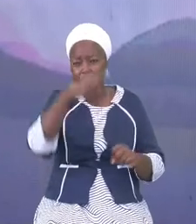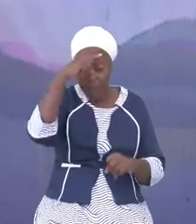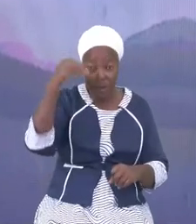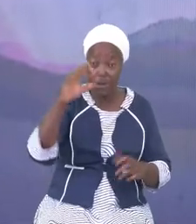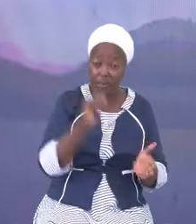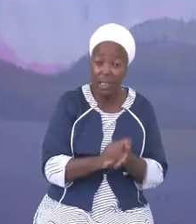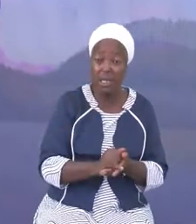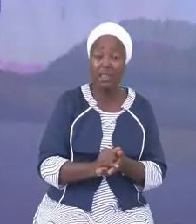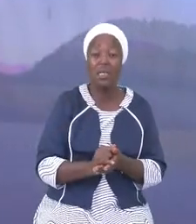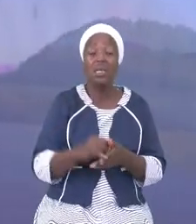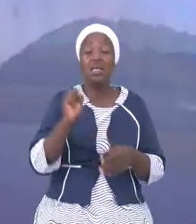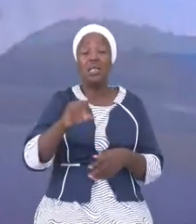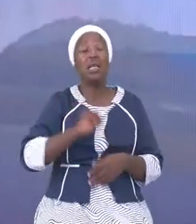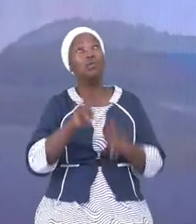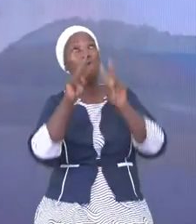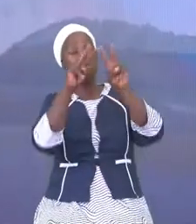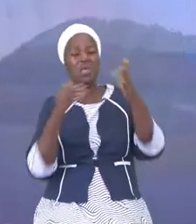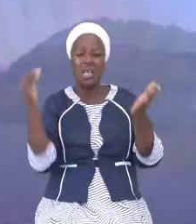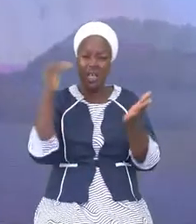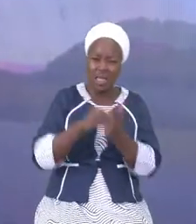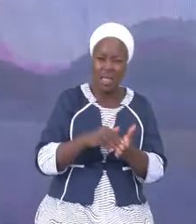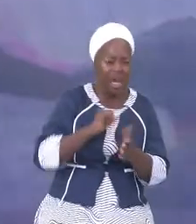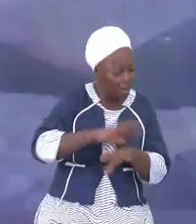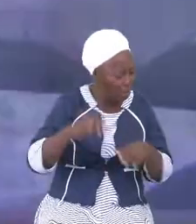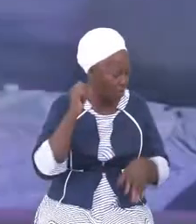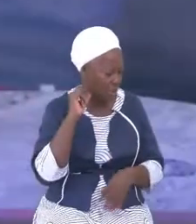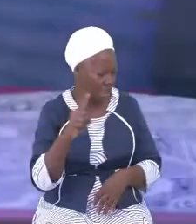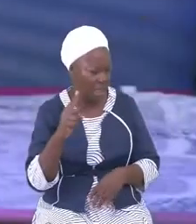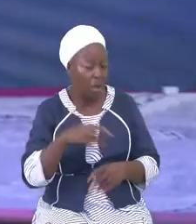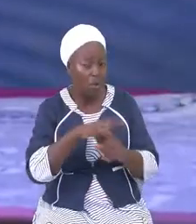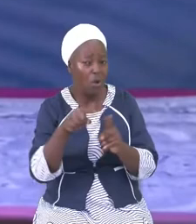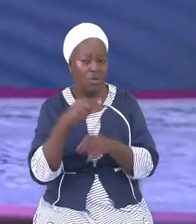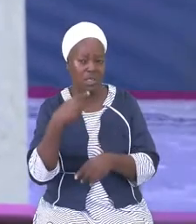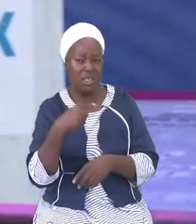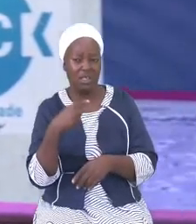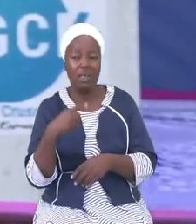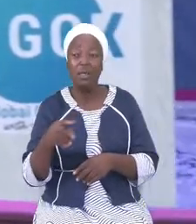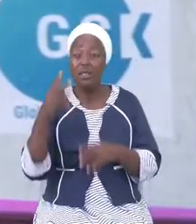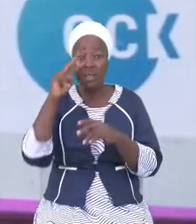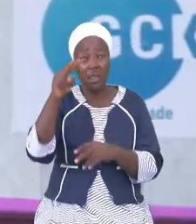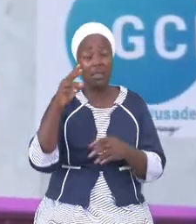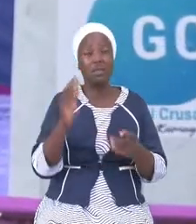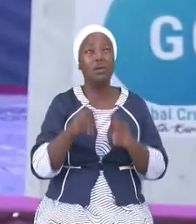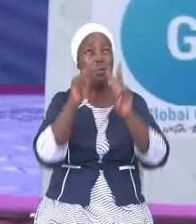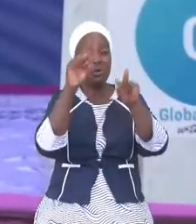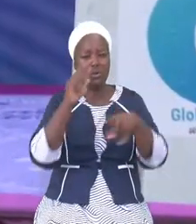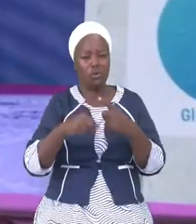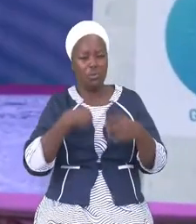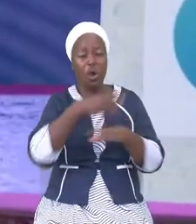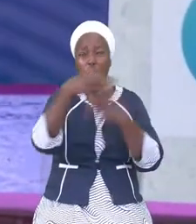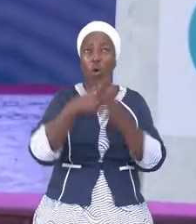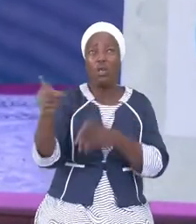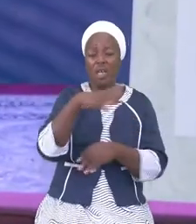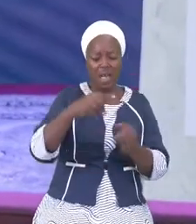that, yet I will look again. I didn't understand when you said, look unto me, all ye the ends of